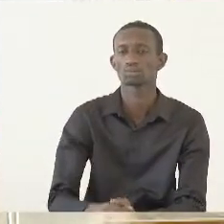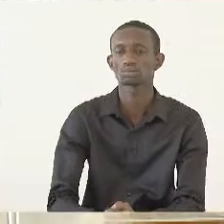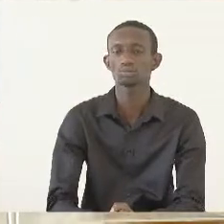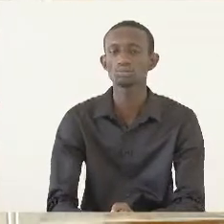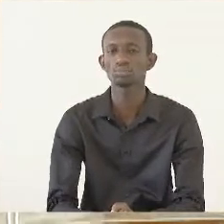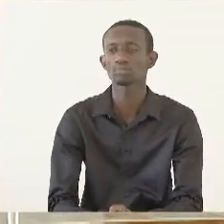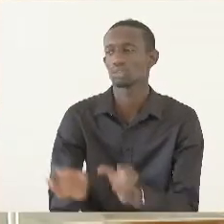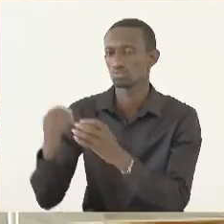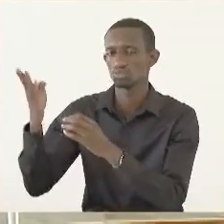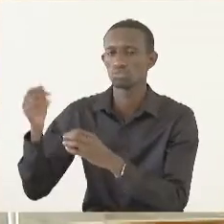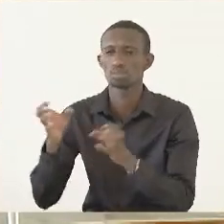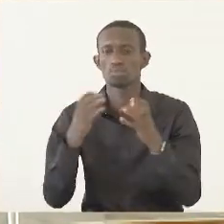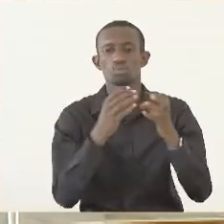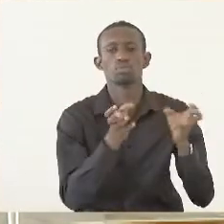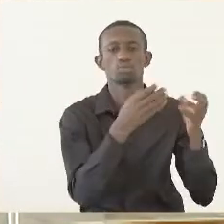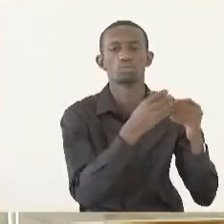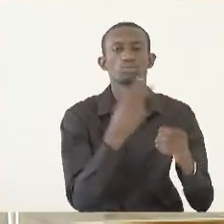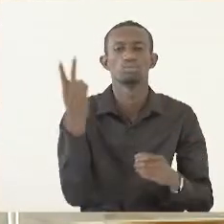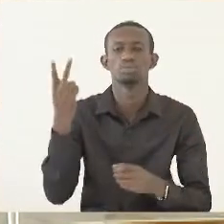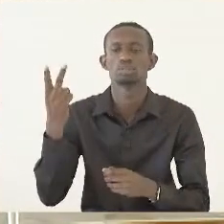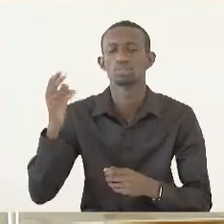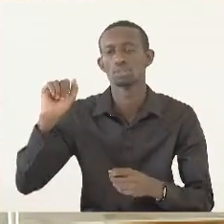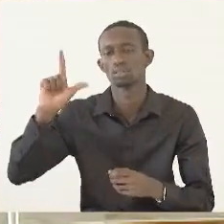group. This is a secondary alkyl group,